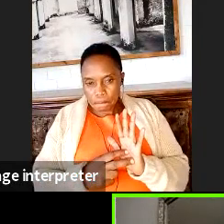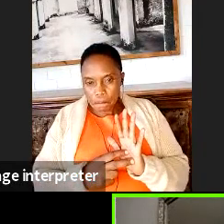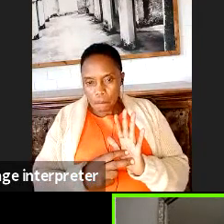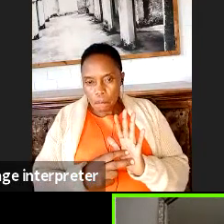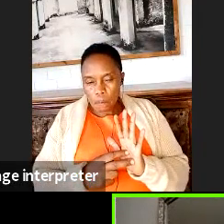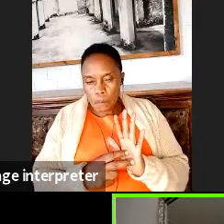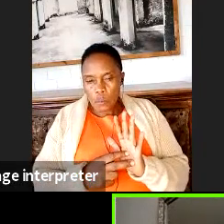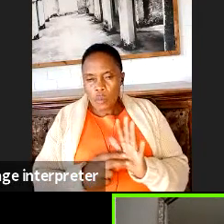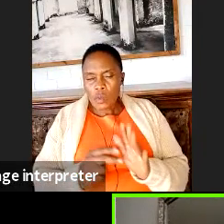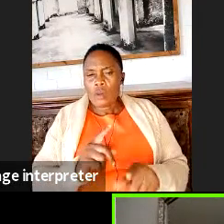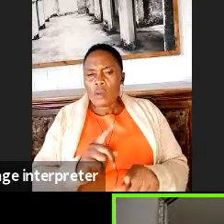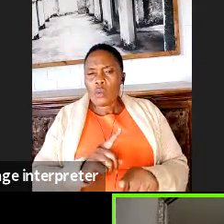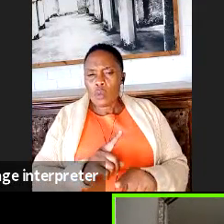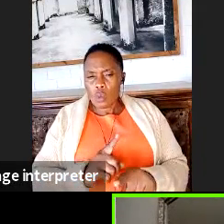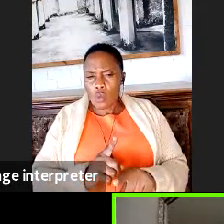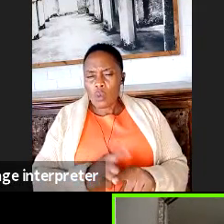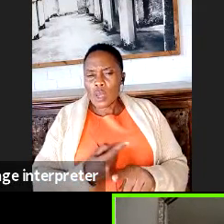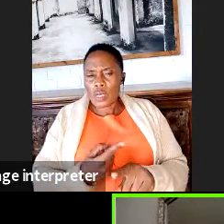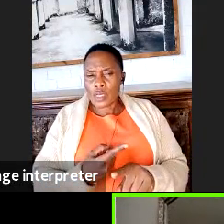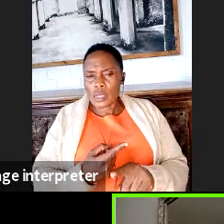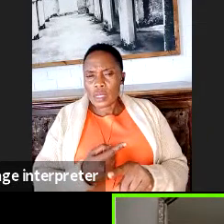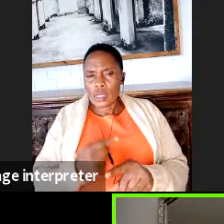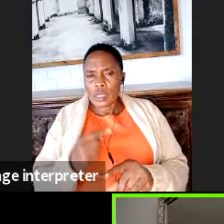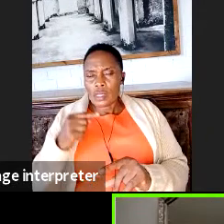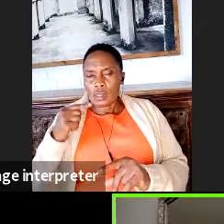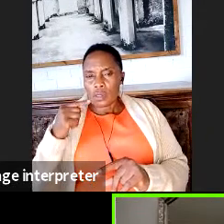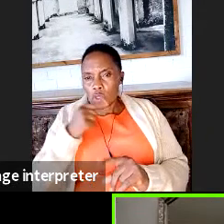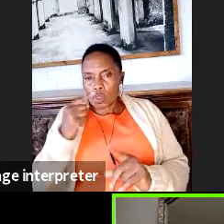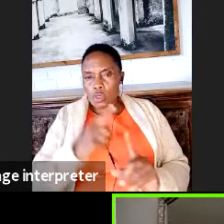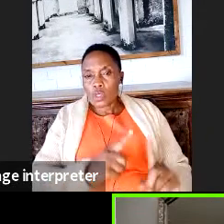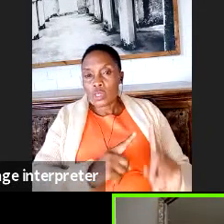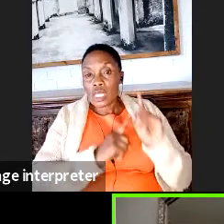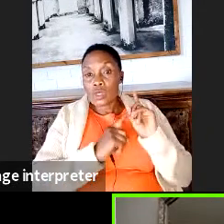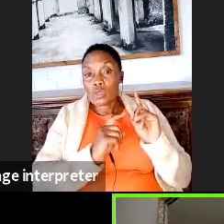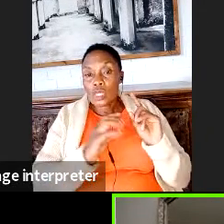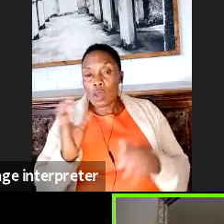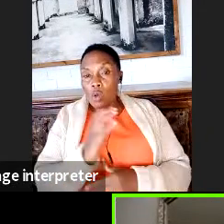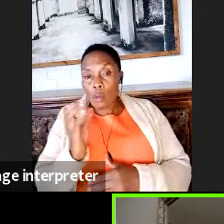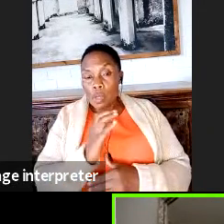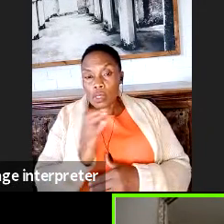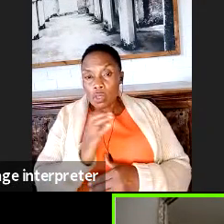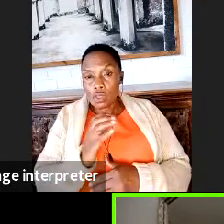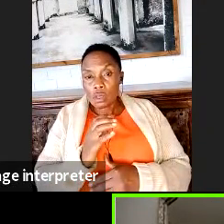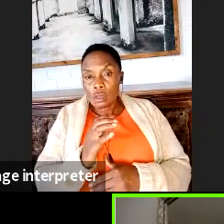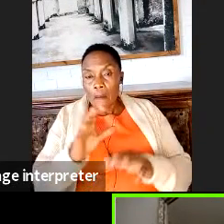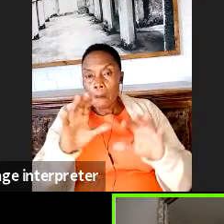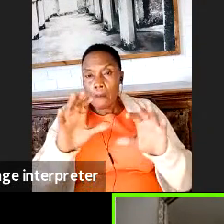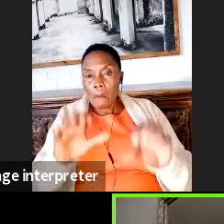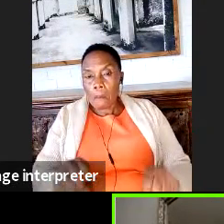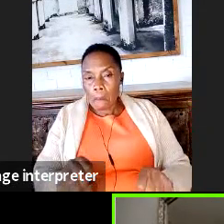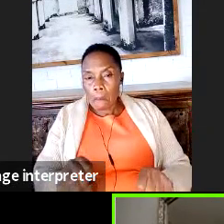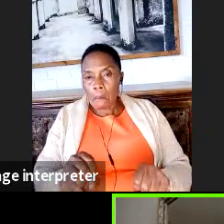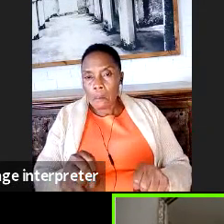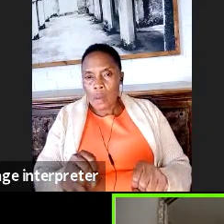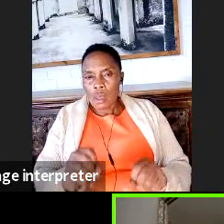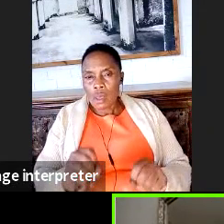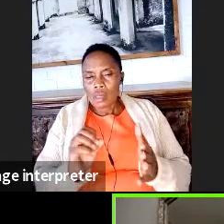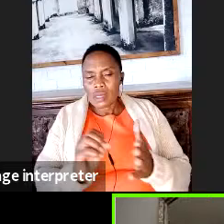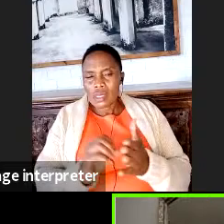there was this instance, I think the Social Security Commission was hacked, and data of 50,000